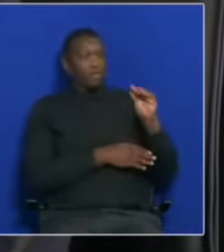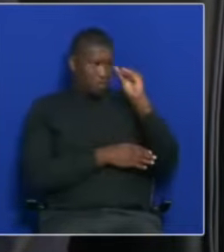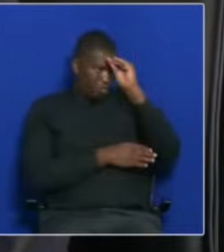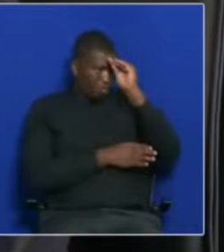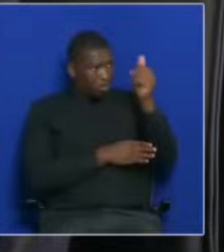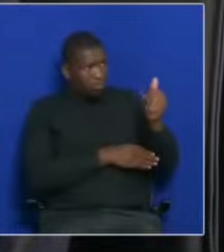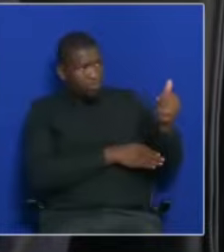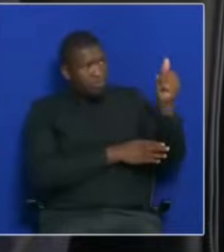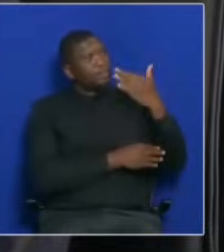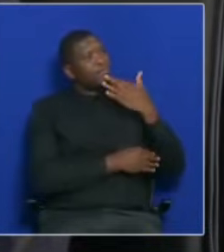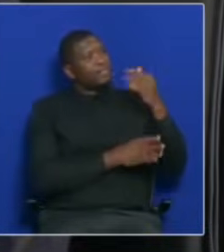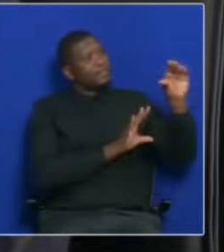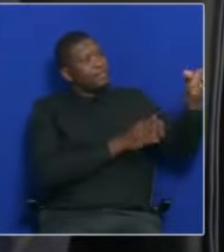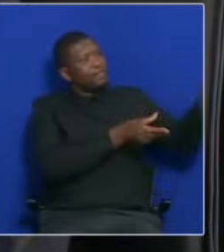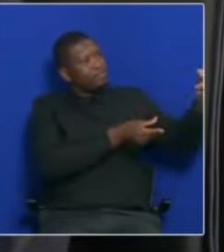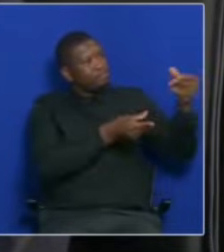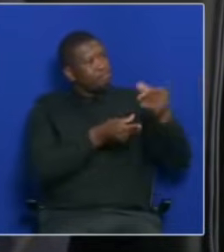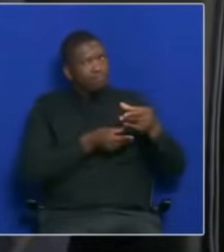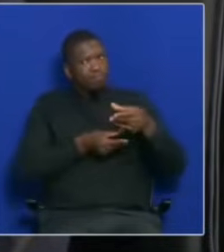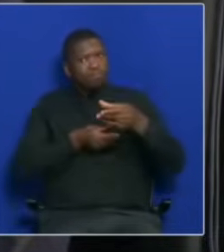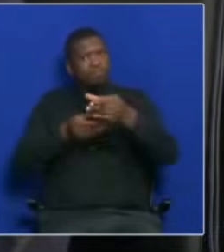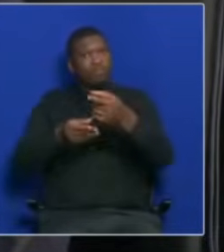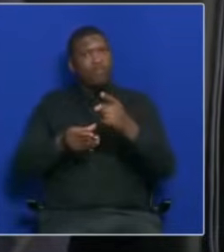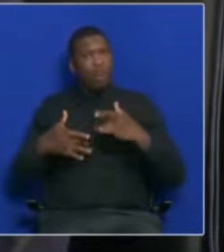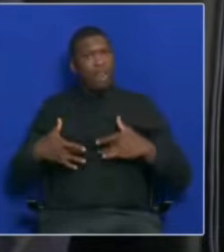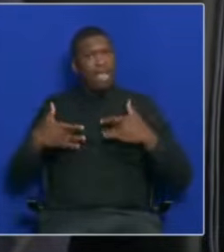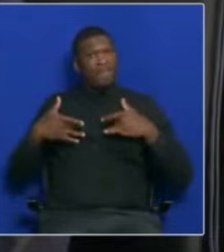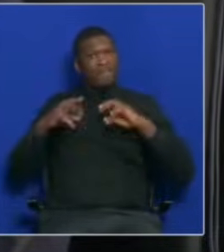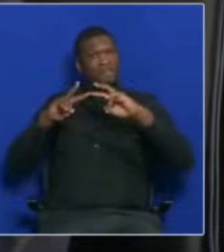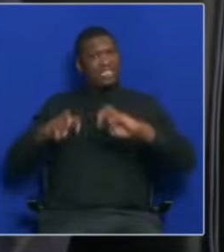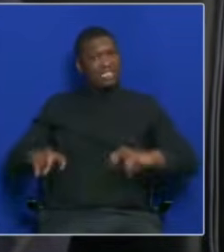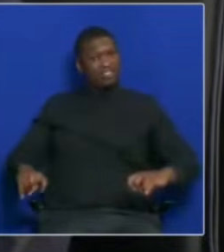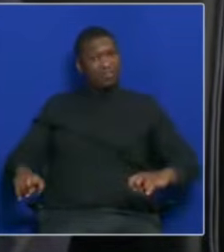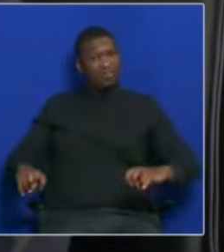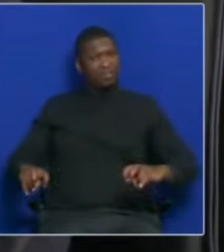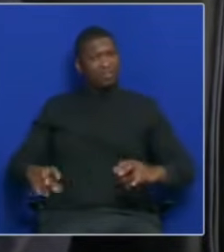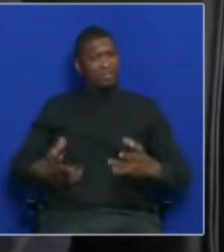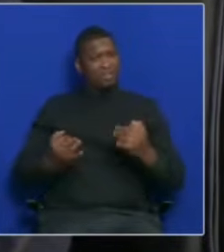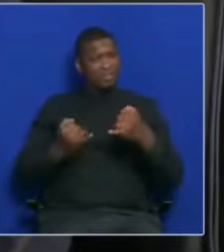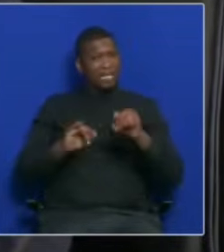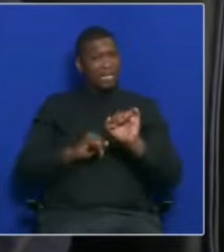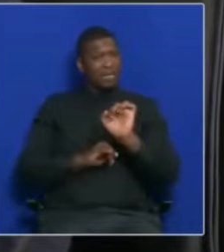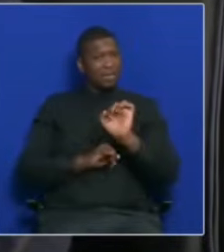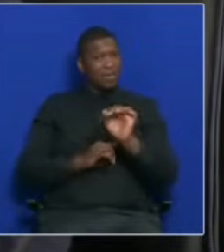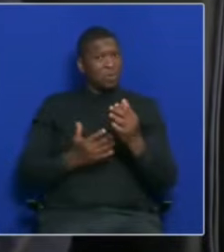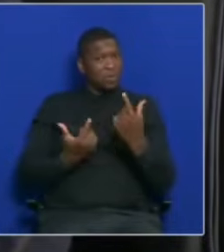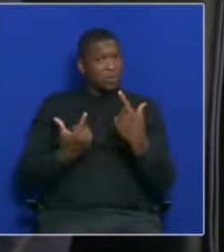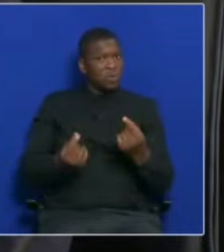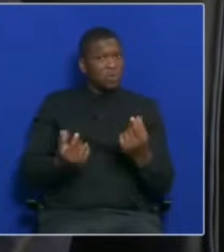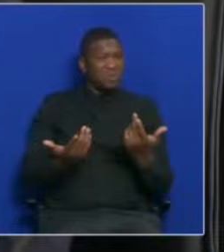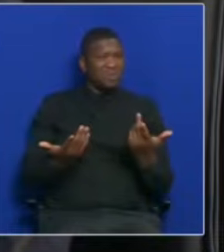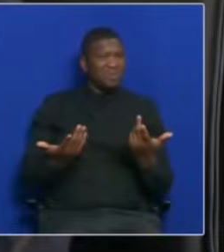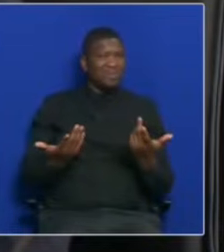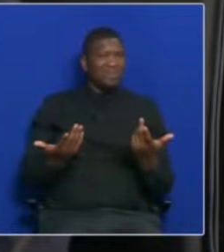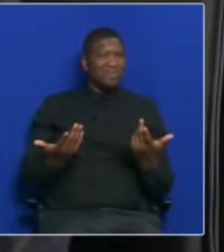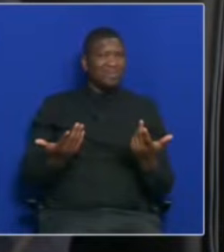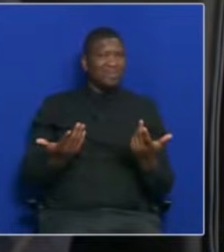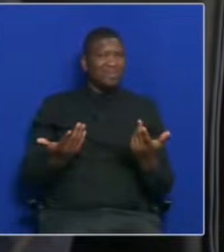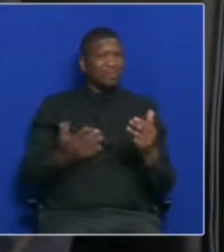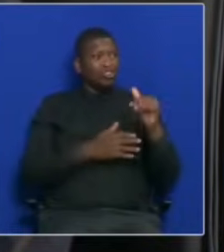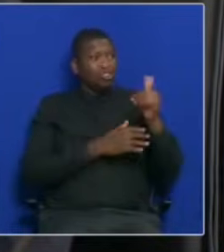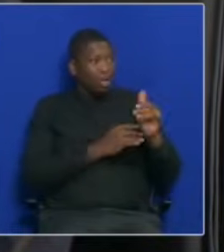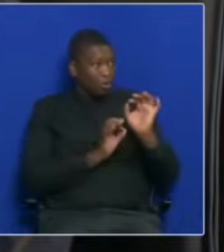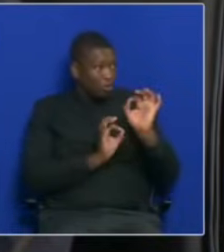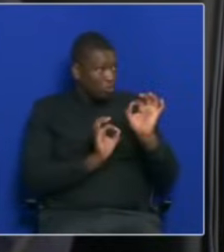dockets, in fact, of live investigations, and you did nothing by way of verifying, which means